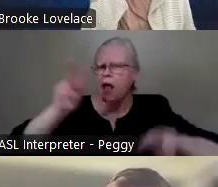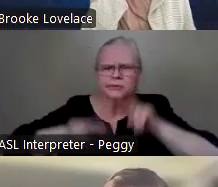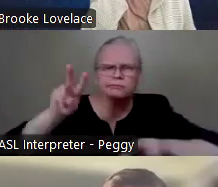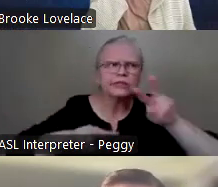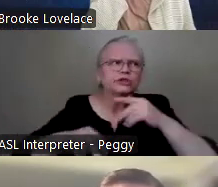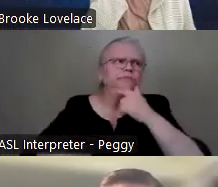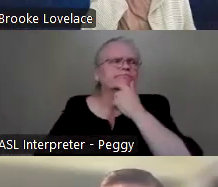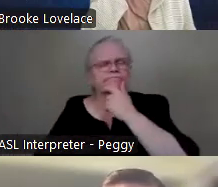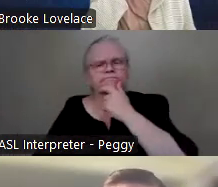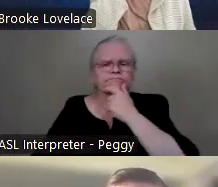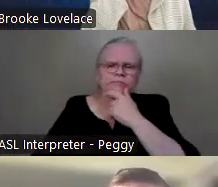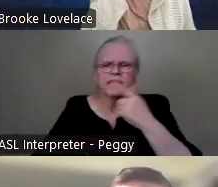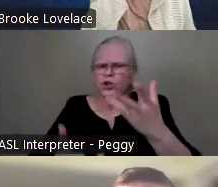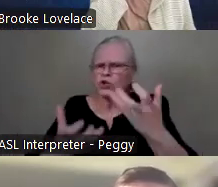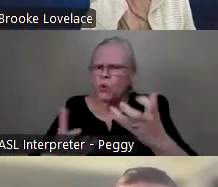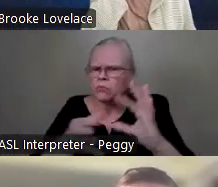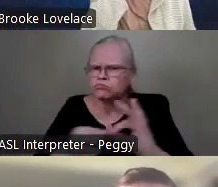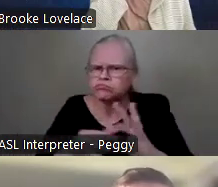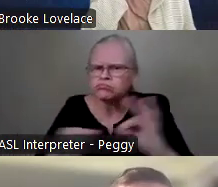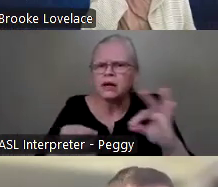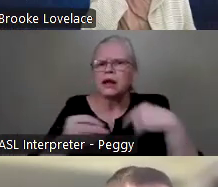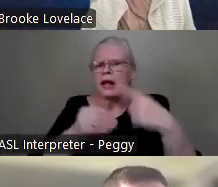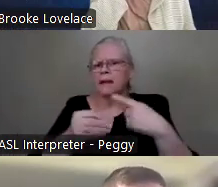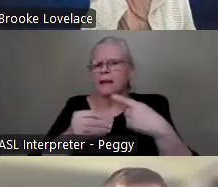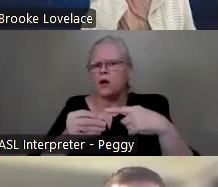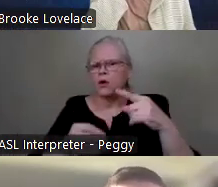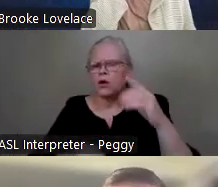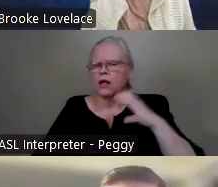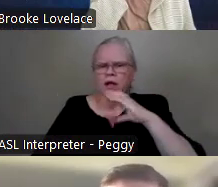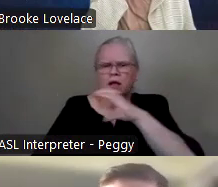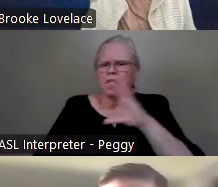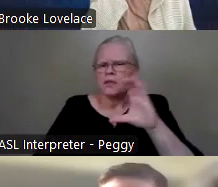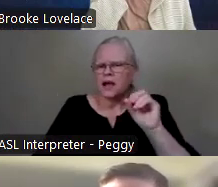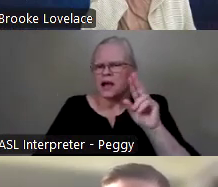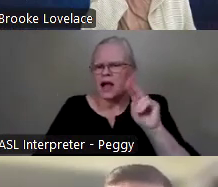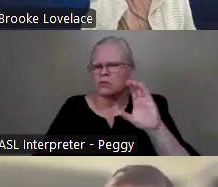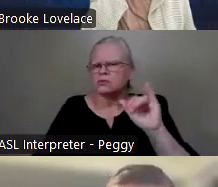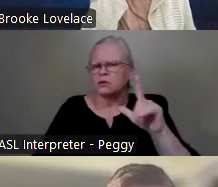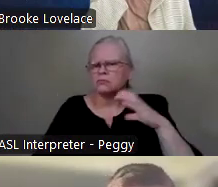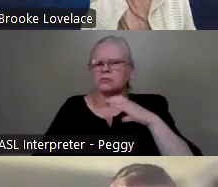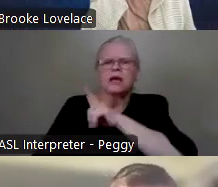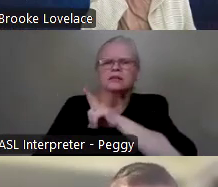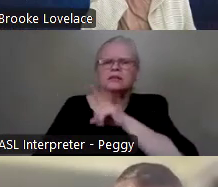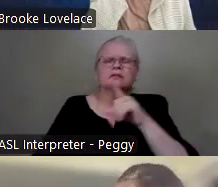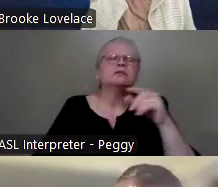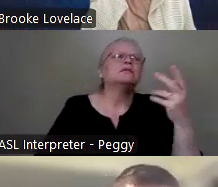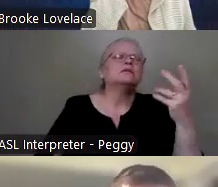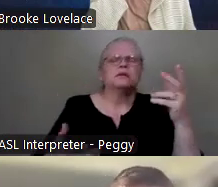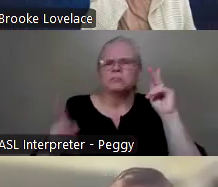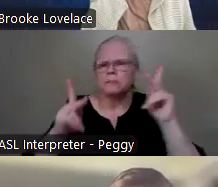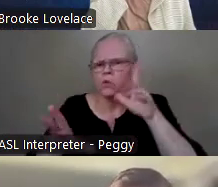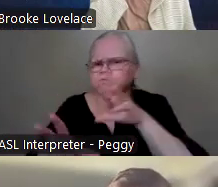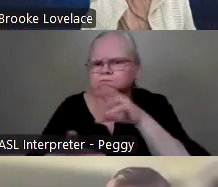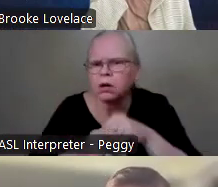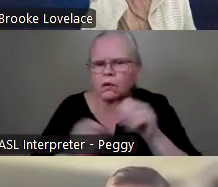or anything else you want to speak about in general with the council. We're just always looking for the people who engage with us